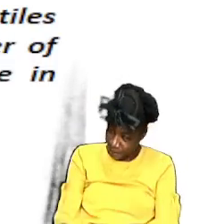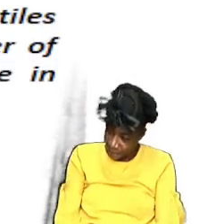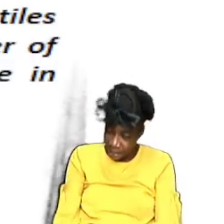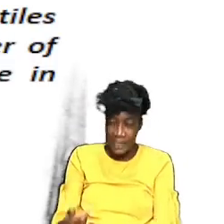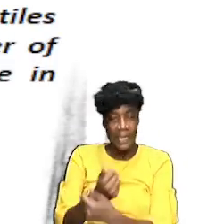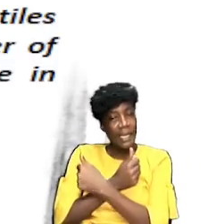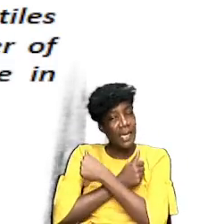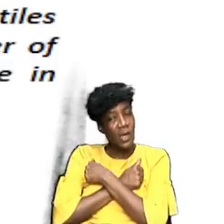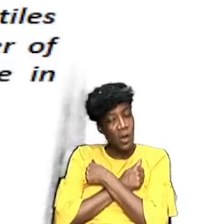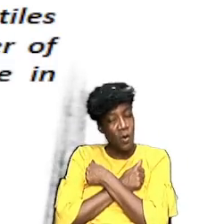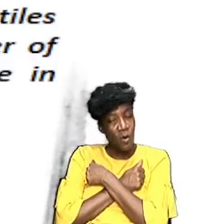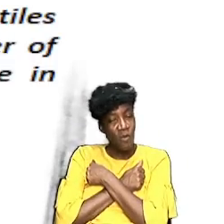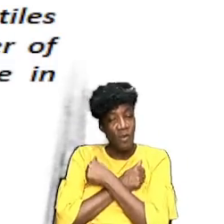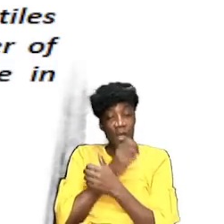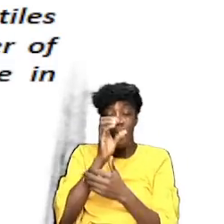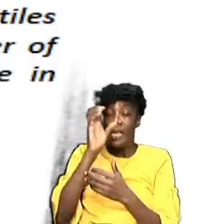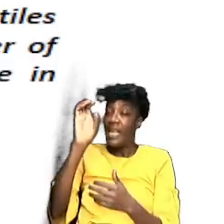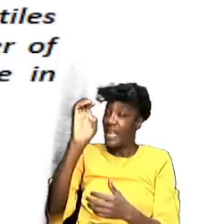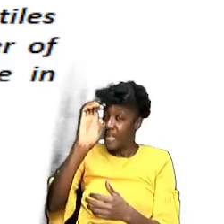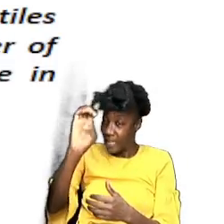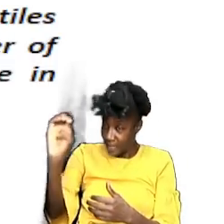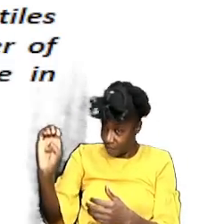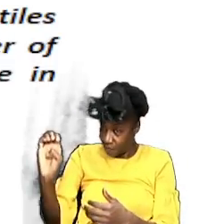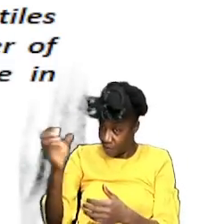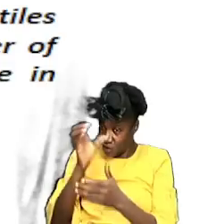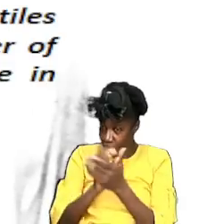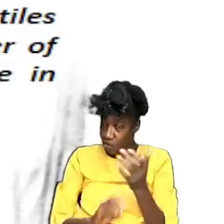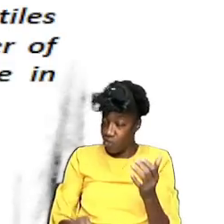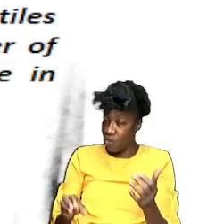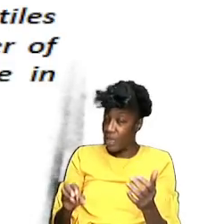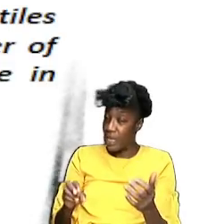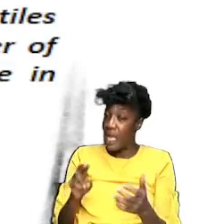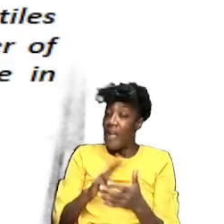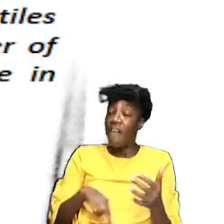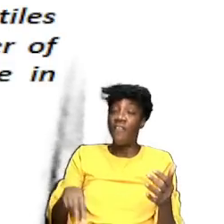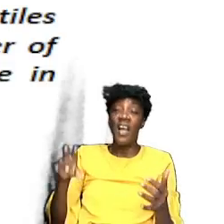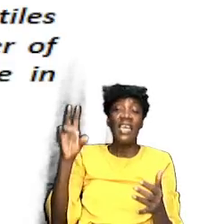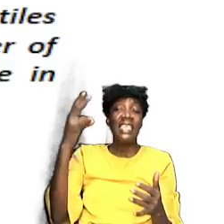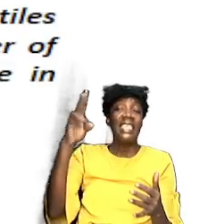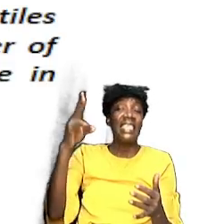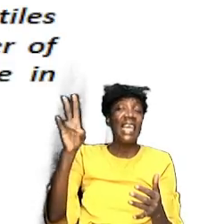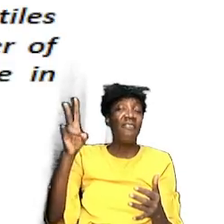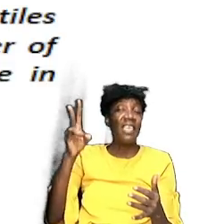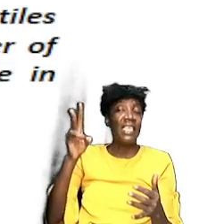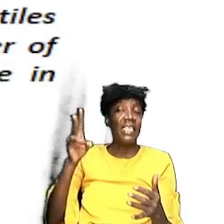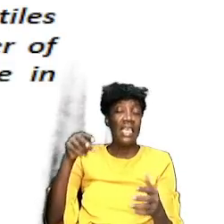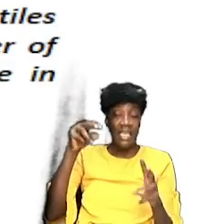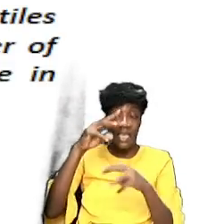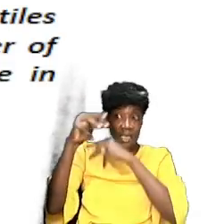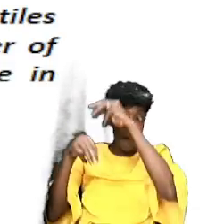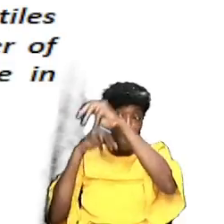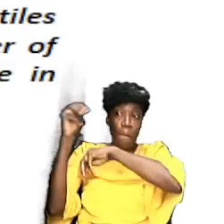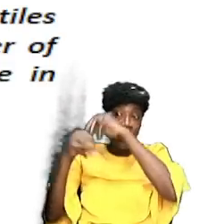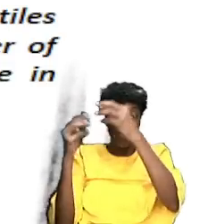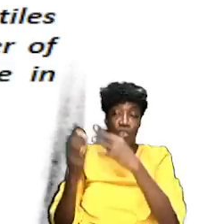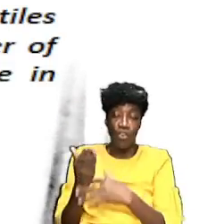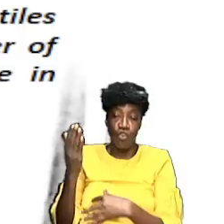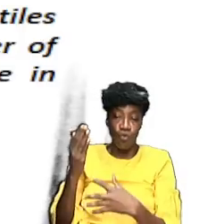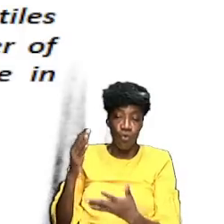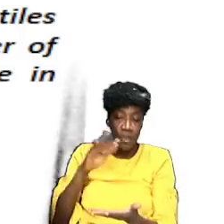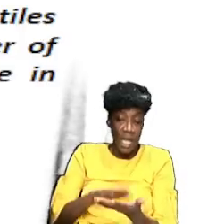according to Ephesians 3:17. So the Bible said, this mystery is that through the gospel,